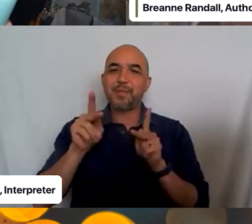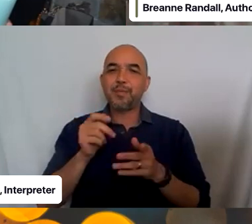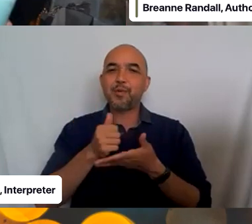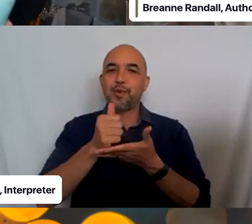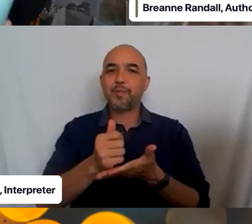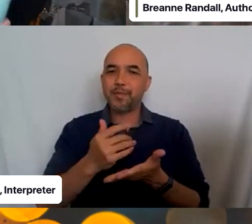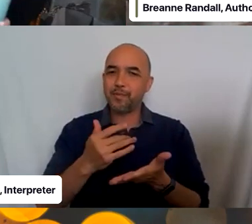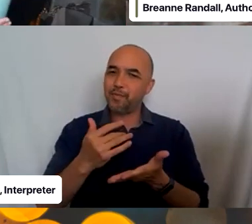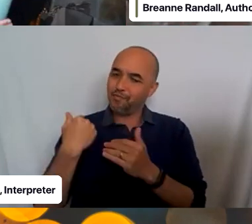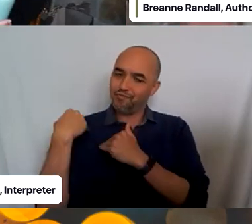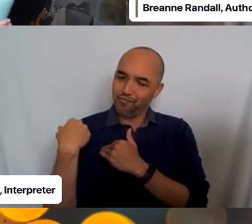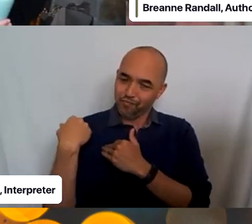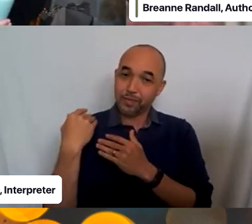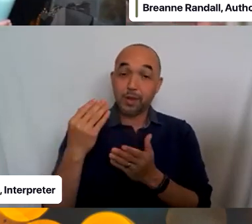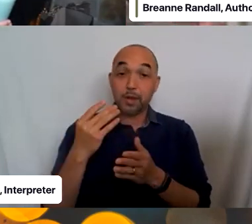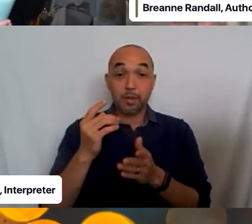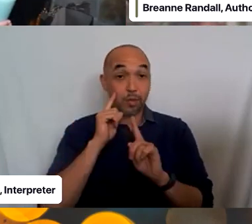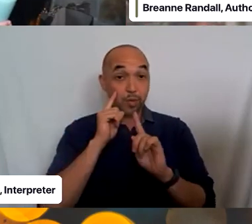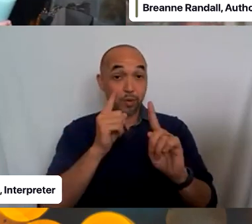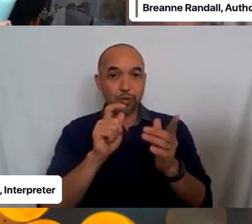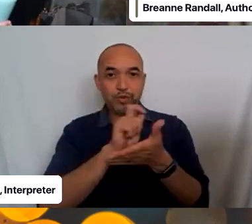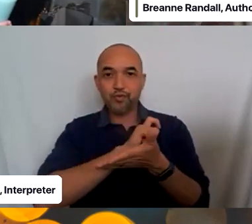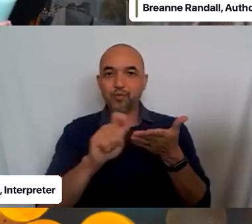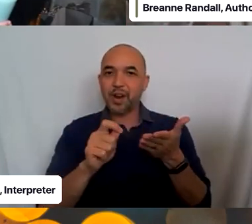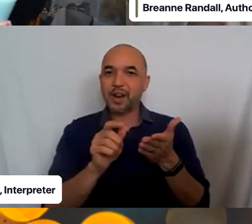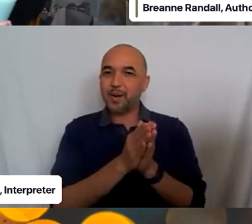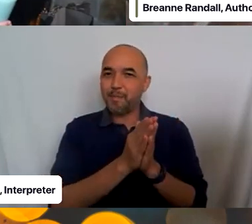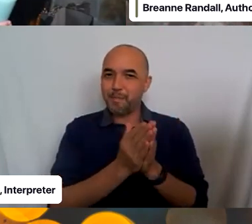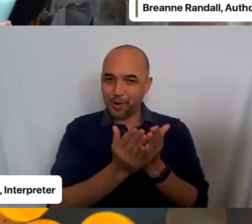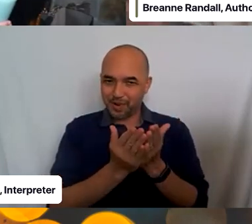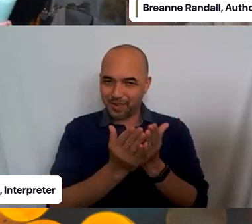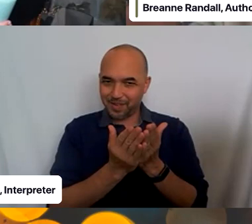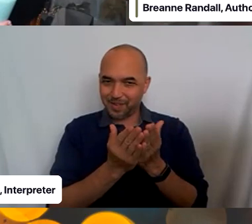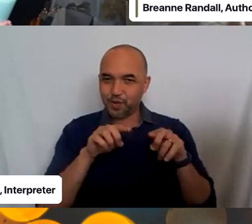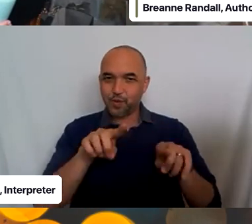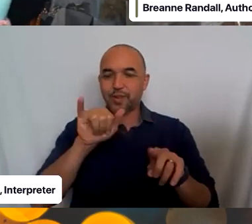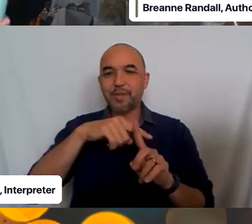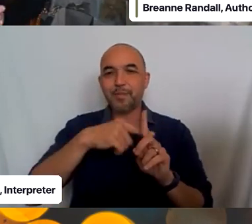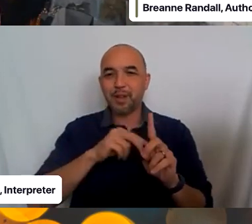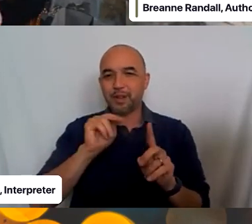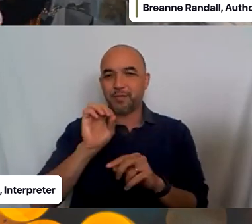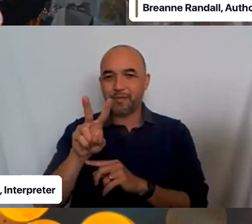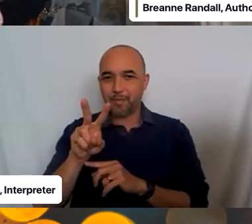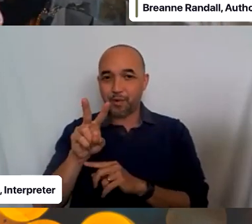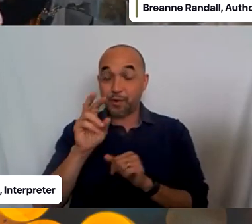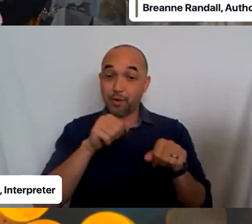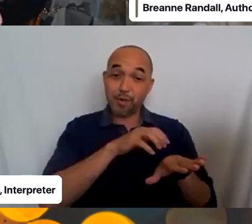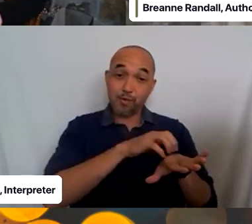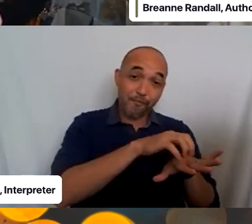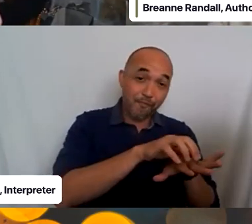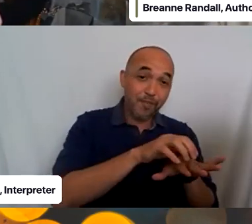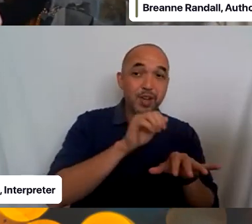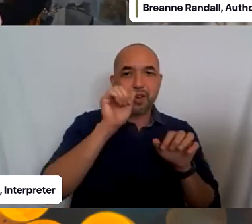And the goal, of course, is to write a novel in the month of November. And that can be, super rough draft. It can be something that you were already working on that you're going to